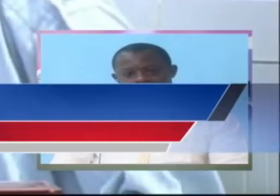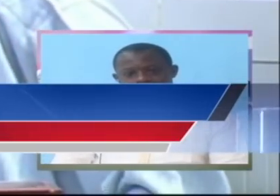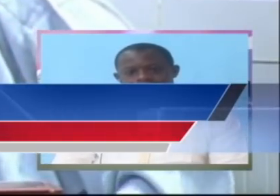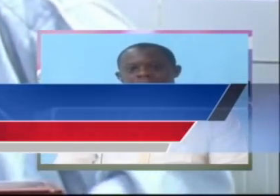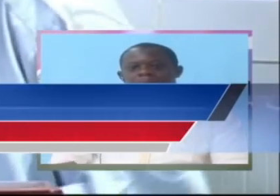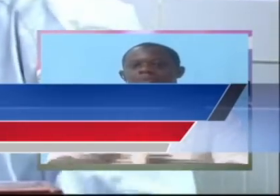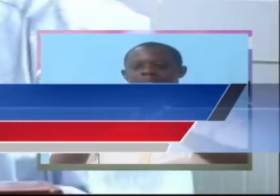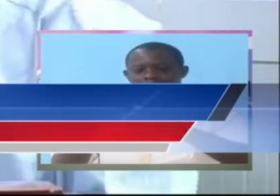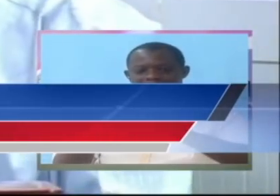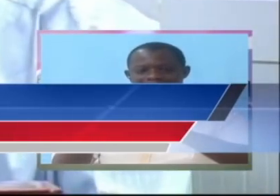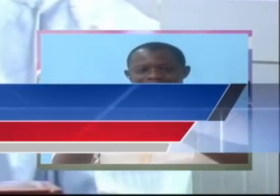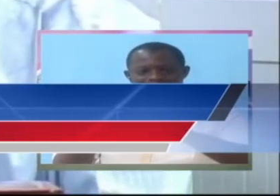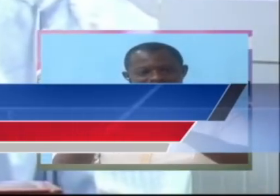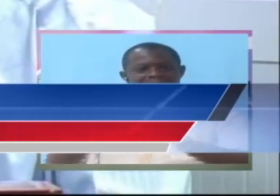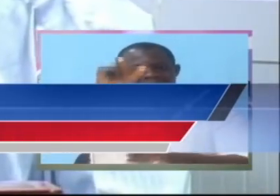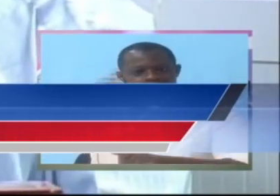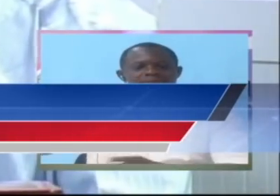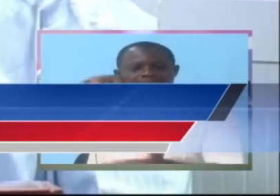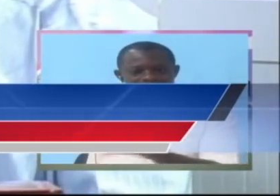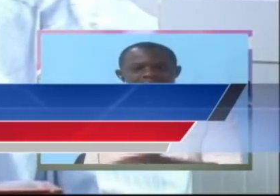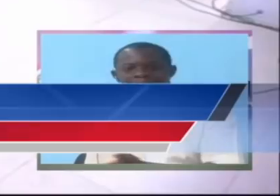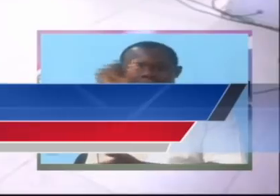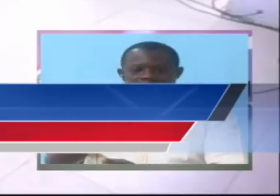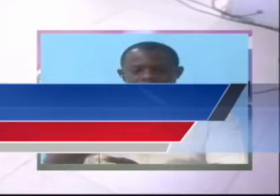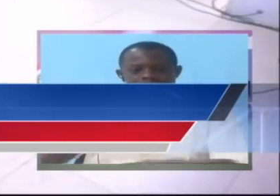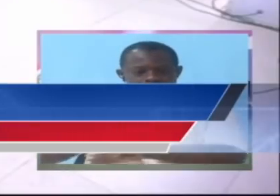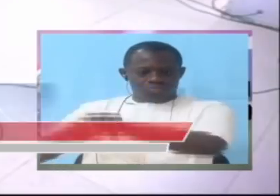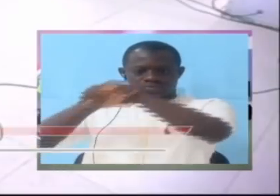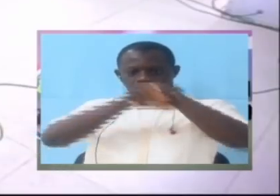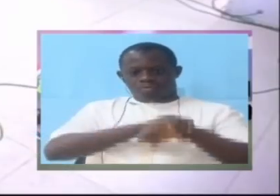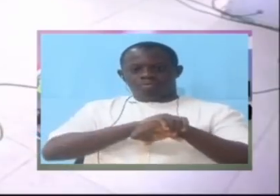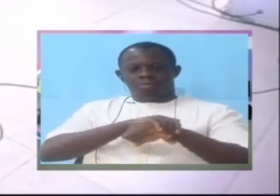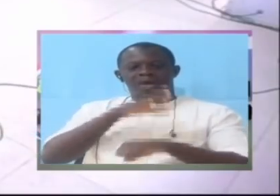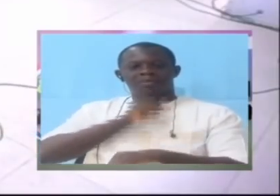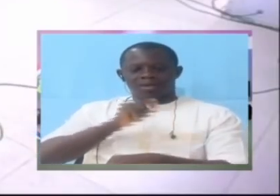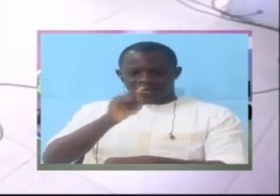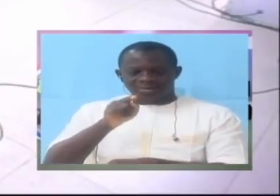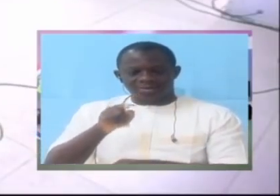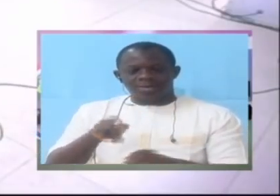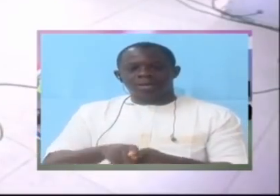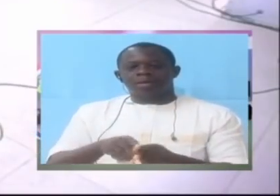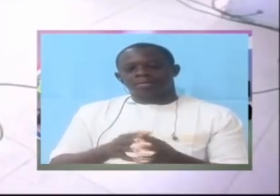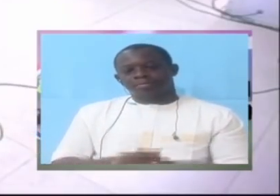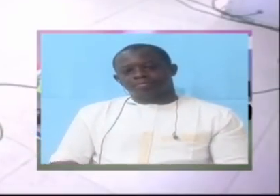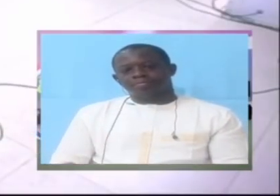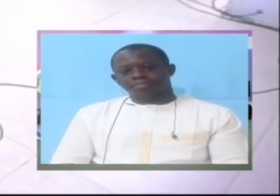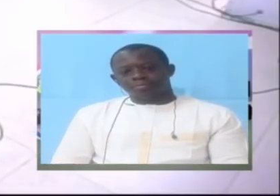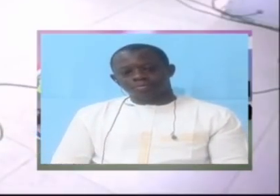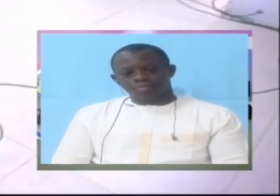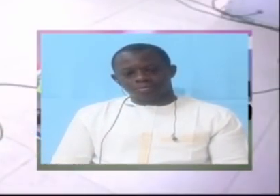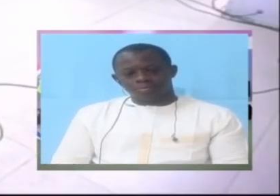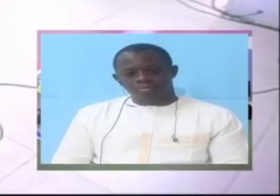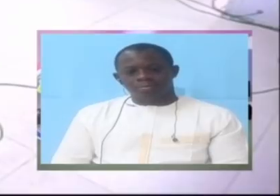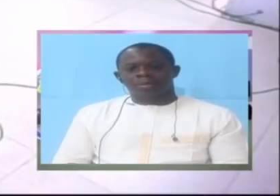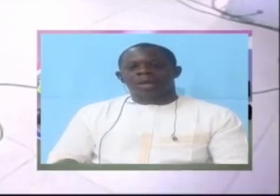was arrested and taken to Mansa Conco police station and later to the serious crime unit before being handed over to the NIA, where he said Daba